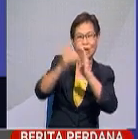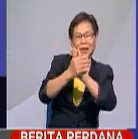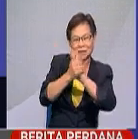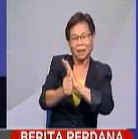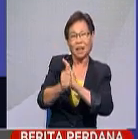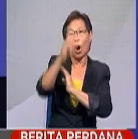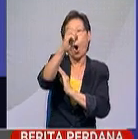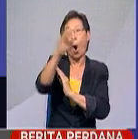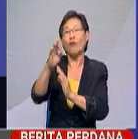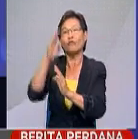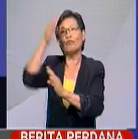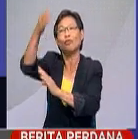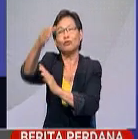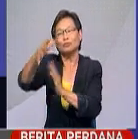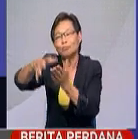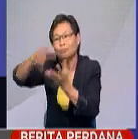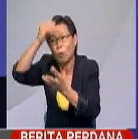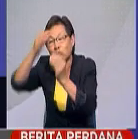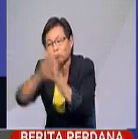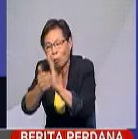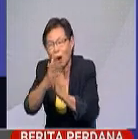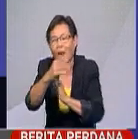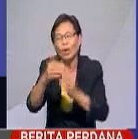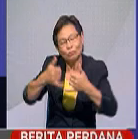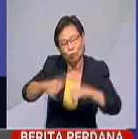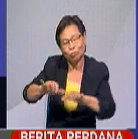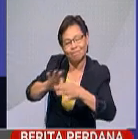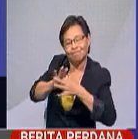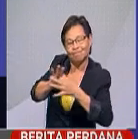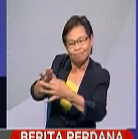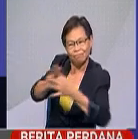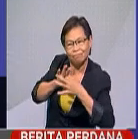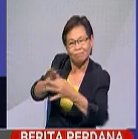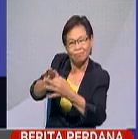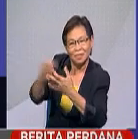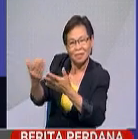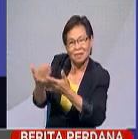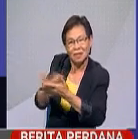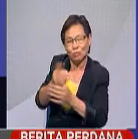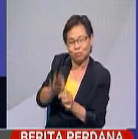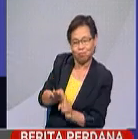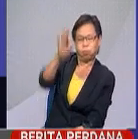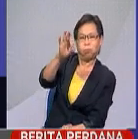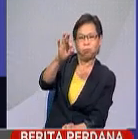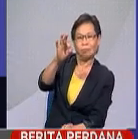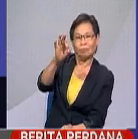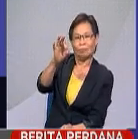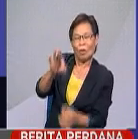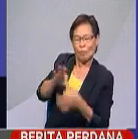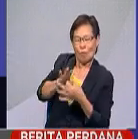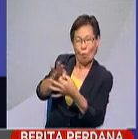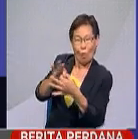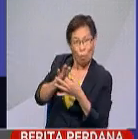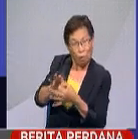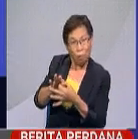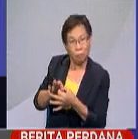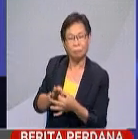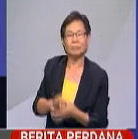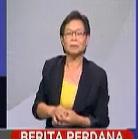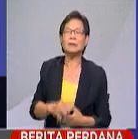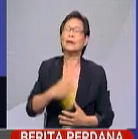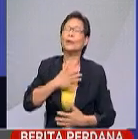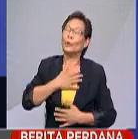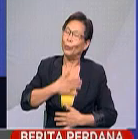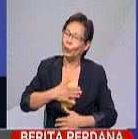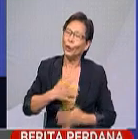future and continue to collaborate in the new spirit of cooperation. The